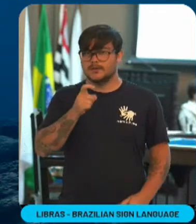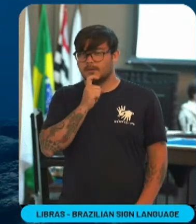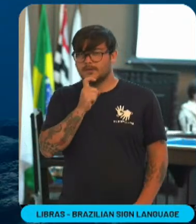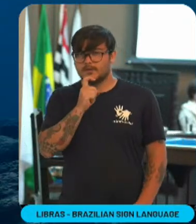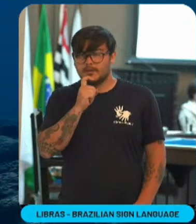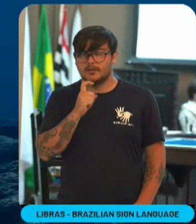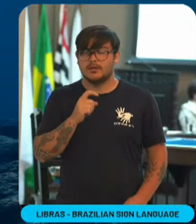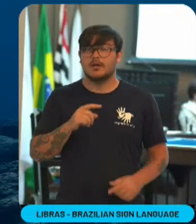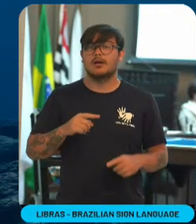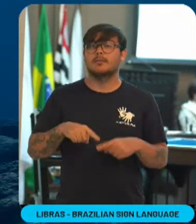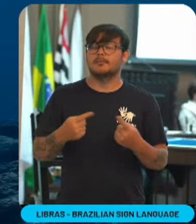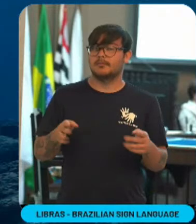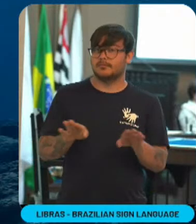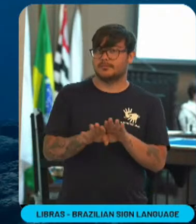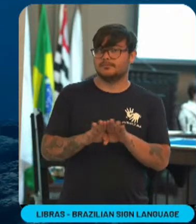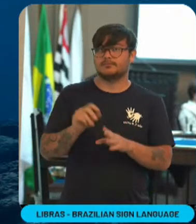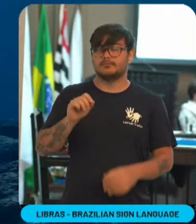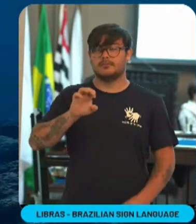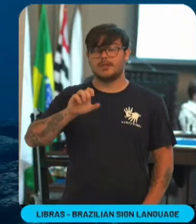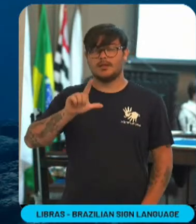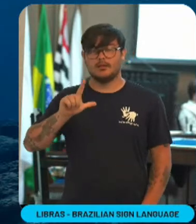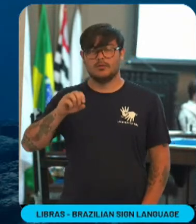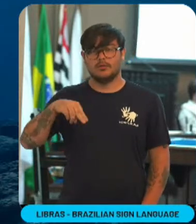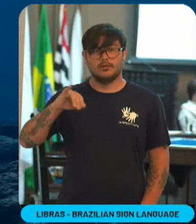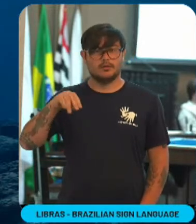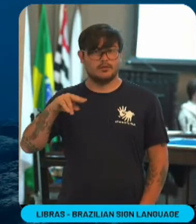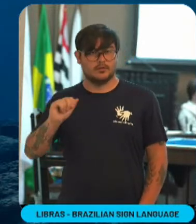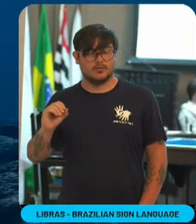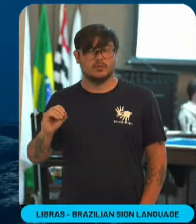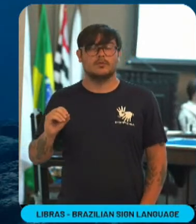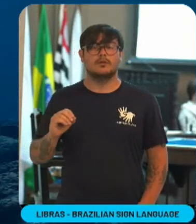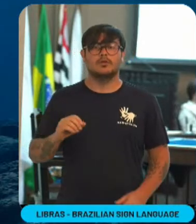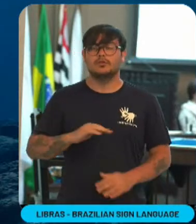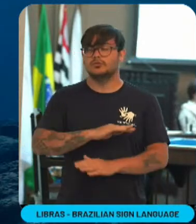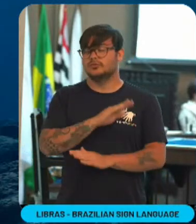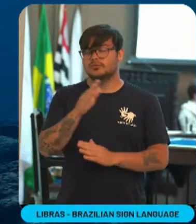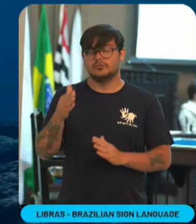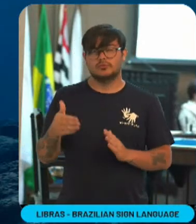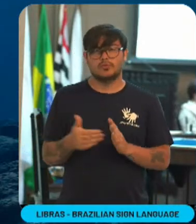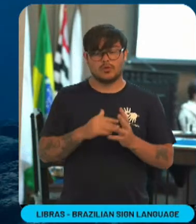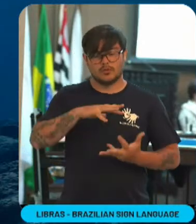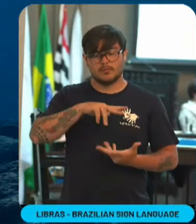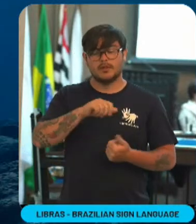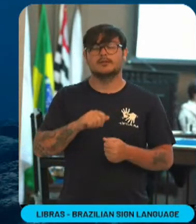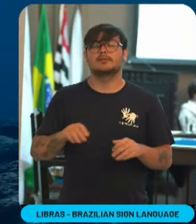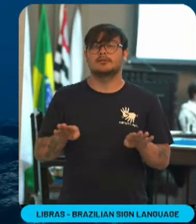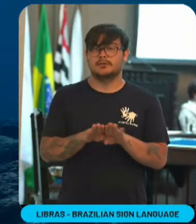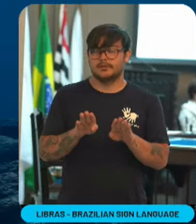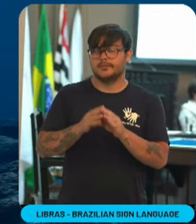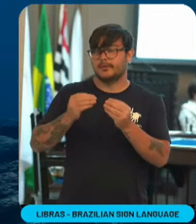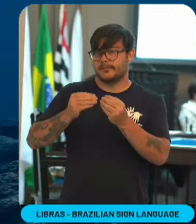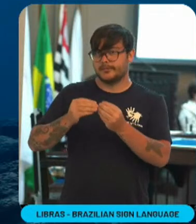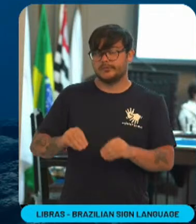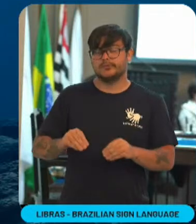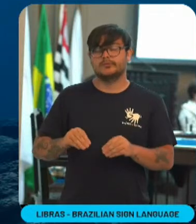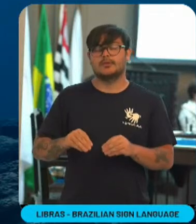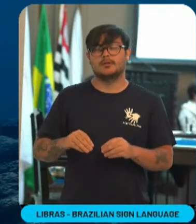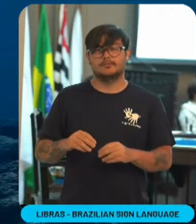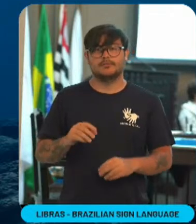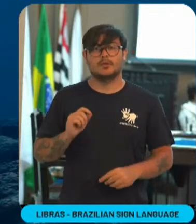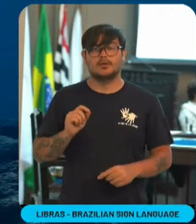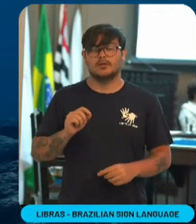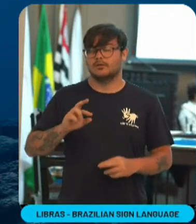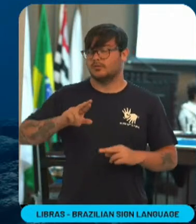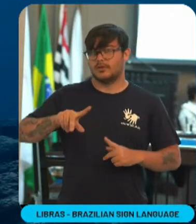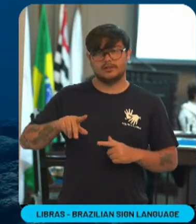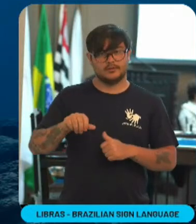the ocean water is colder. On the other hand, the effect of the El Nino, the whole